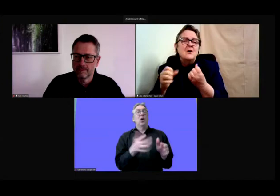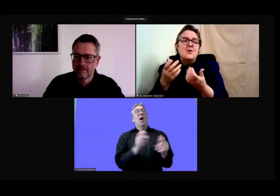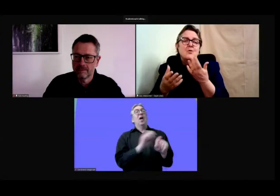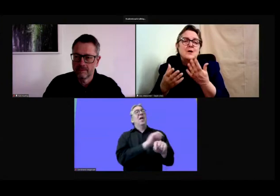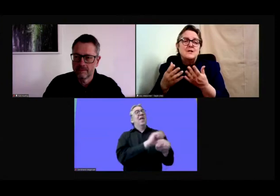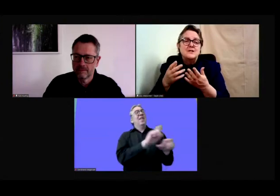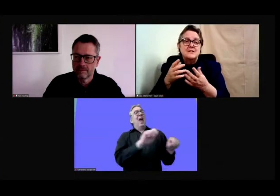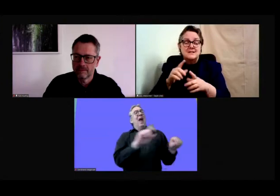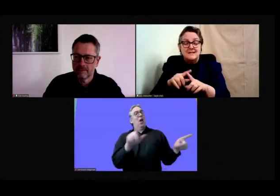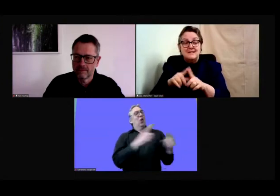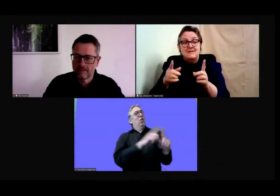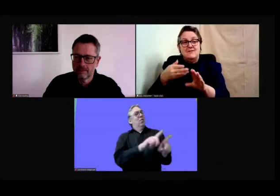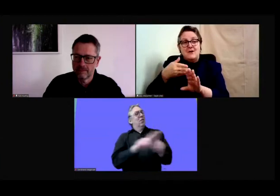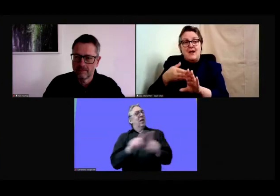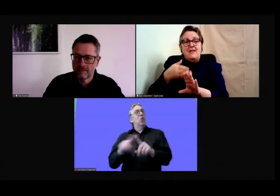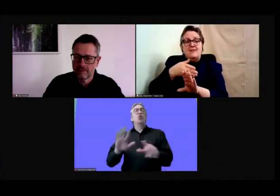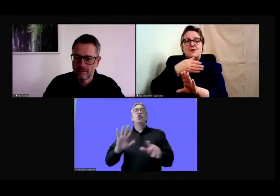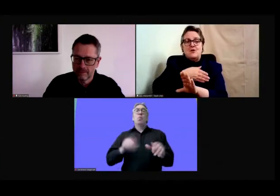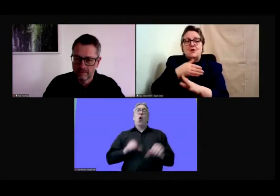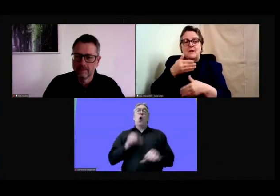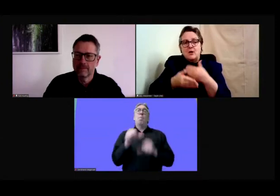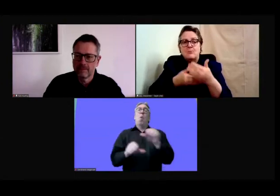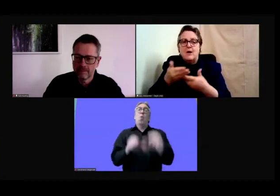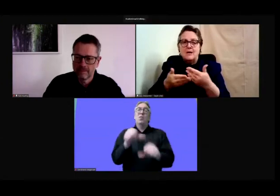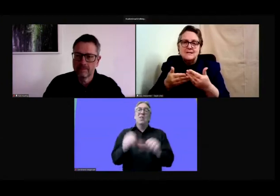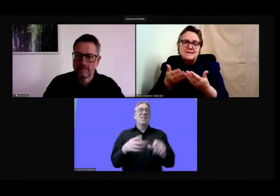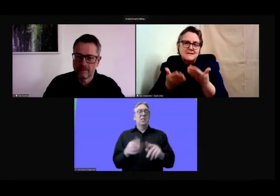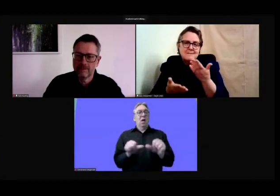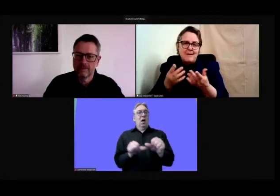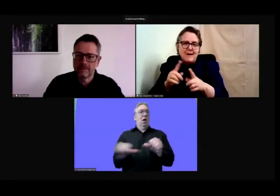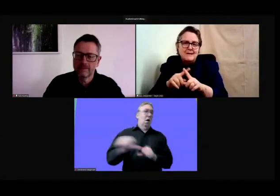the earlier process also might differ.